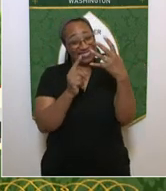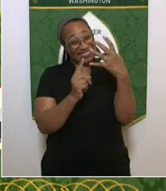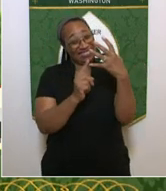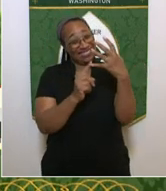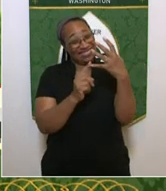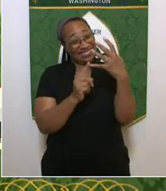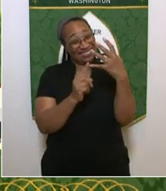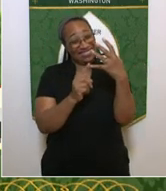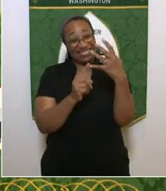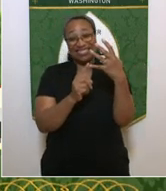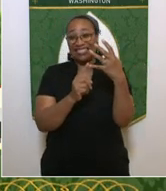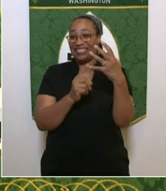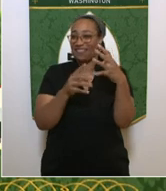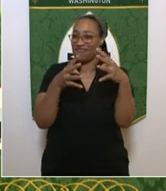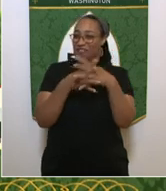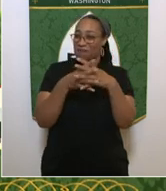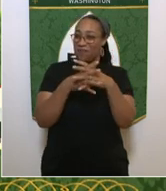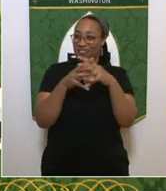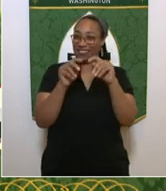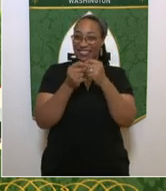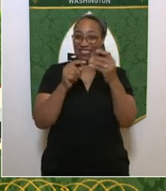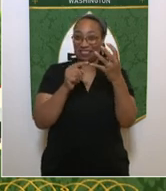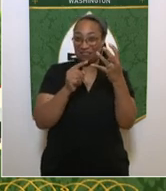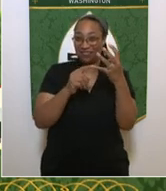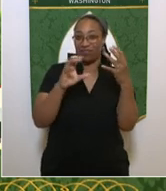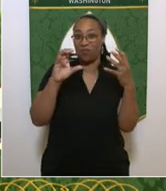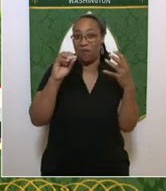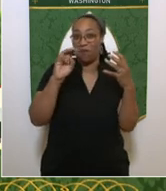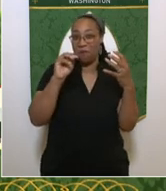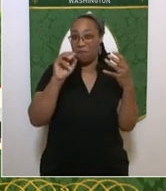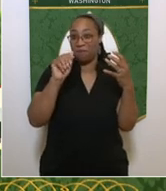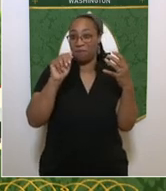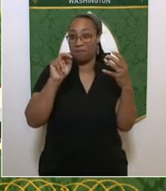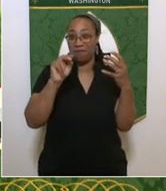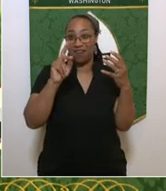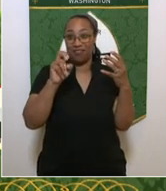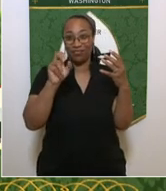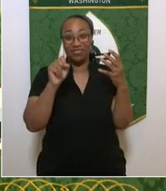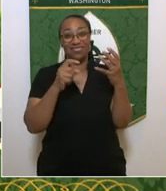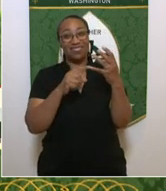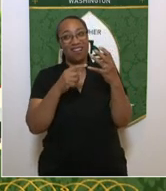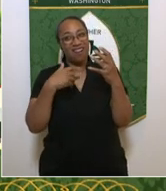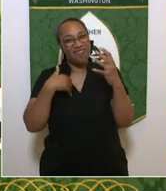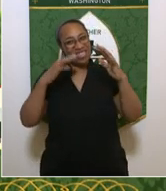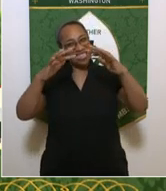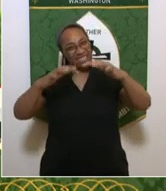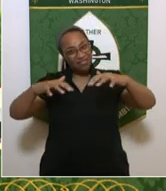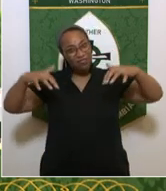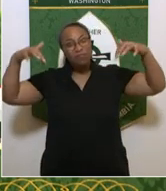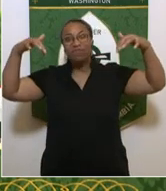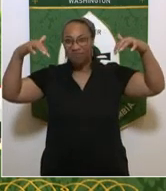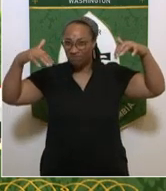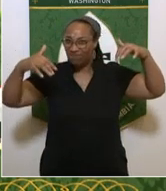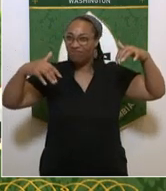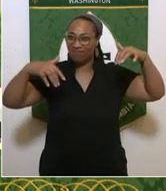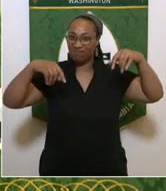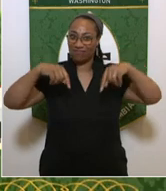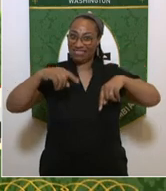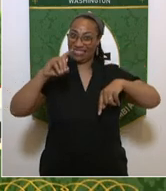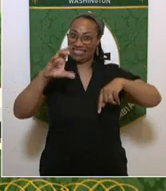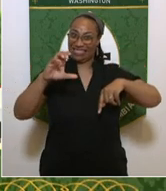the Anacostia River that's underdeveloped. You like that idea, right? I see I have a fan back